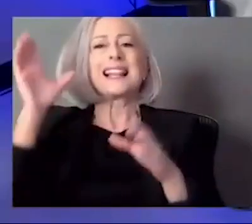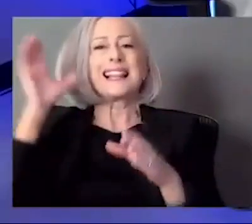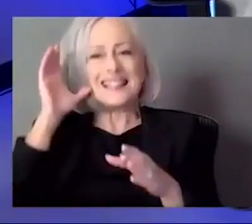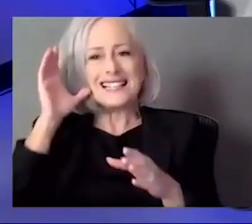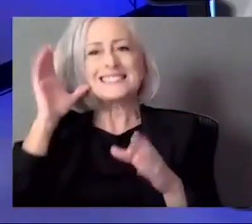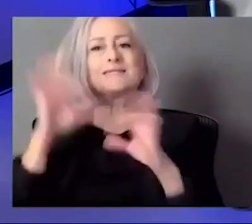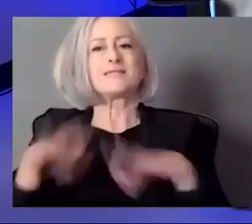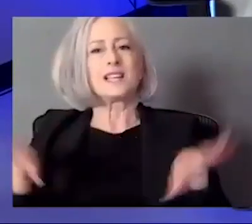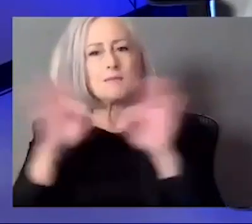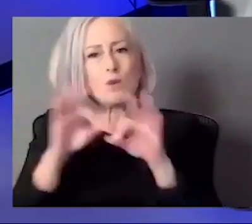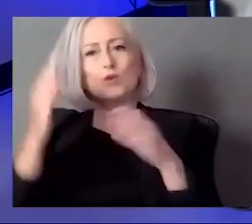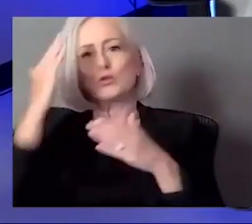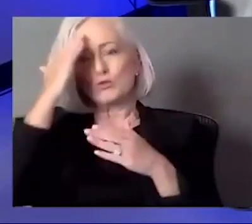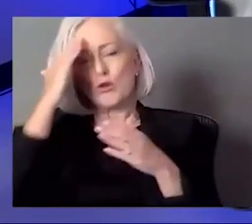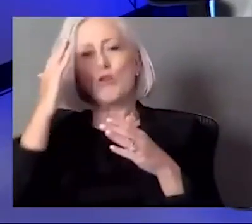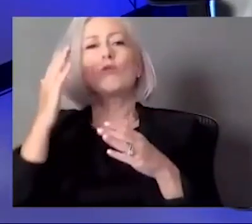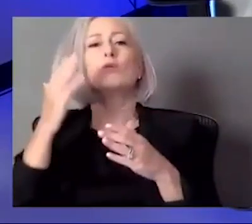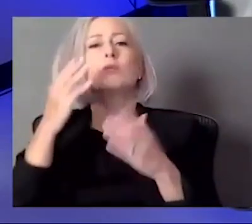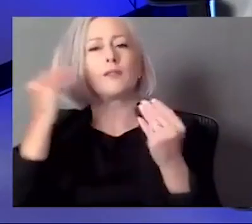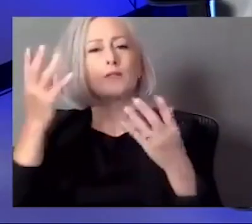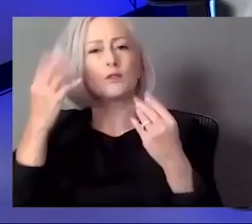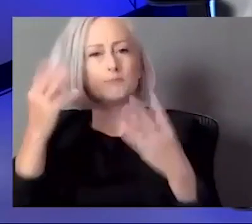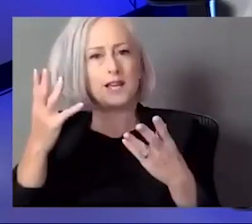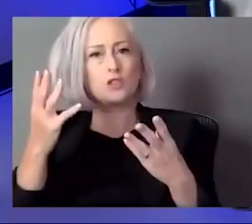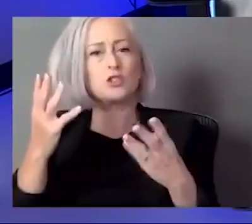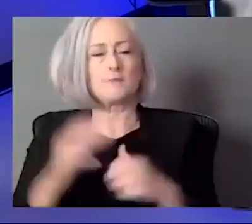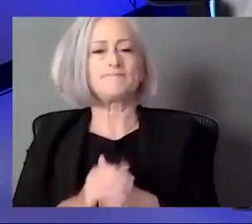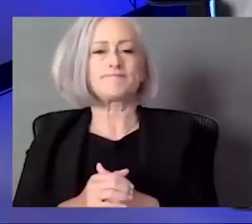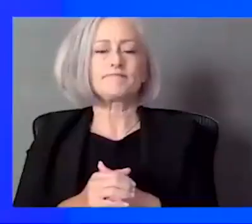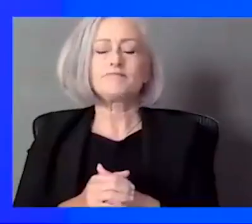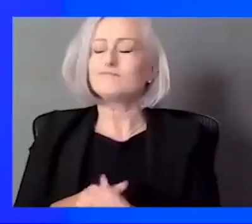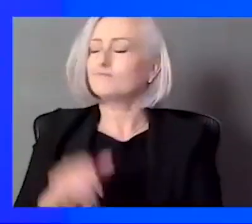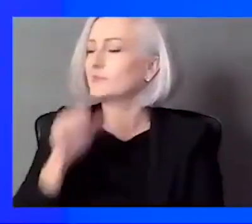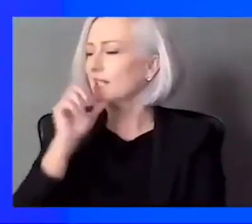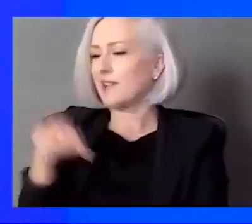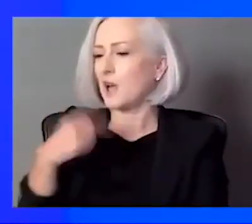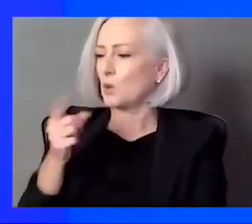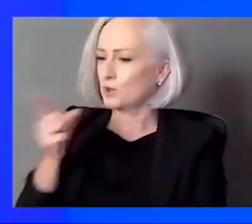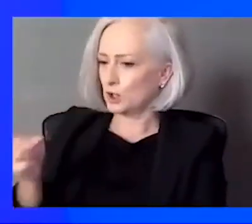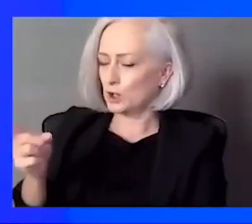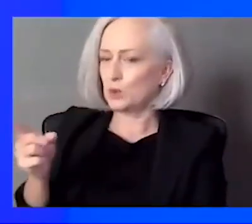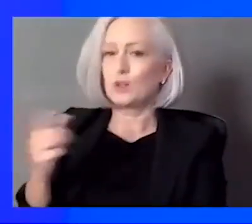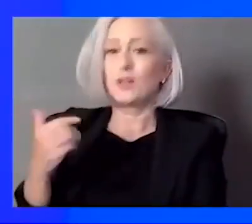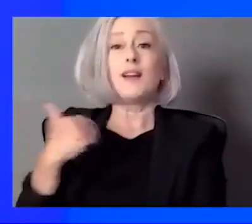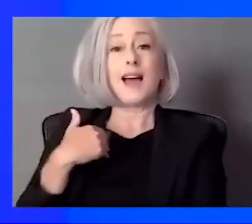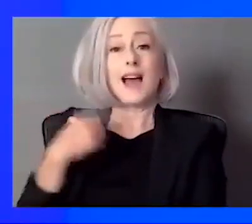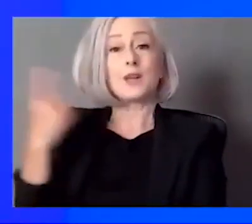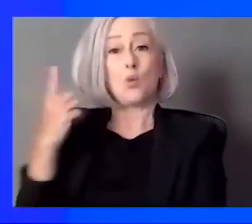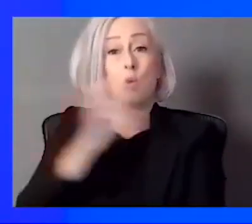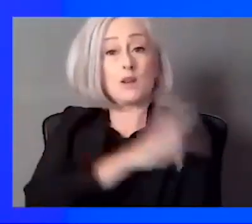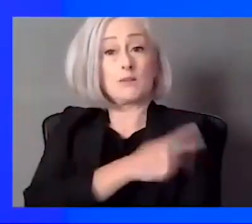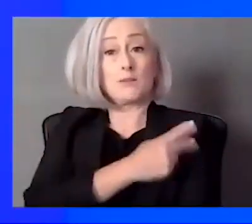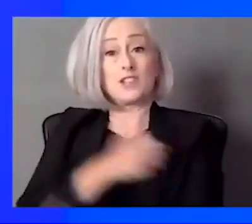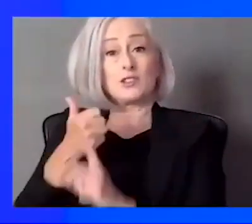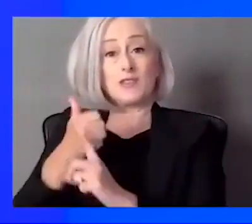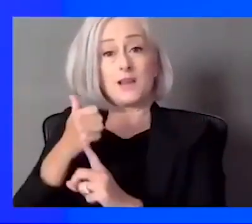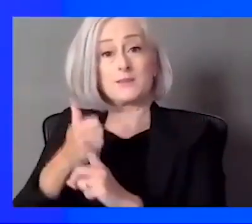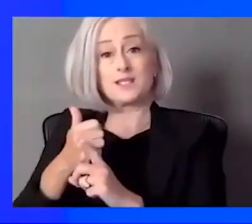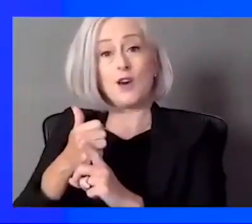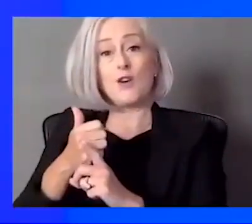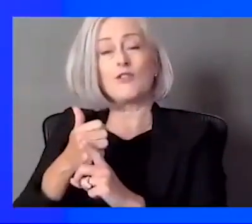think, you know, it's not just you. I've had a patient in my infectious disease clinic who also has declined to get the vaccine. I